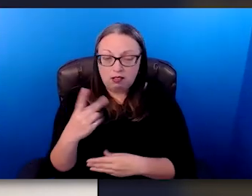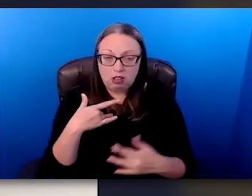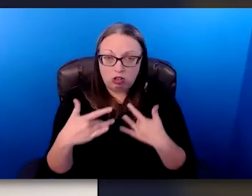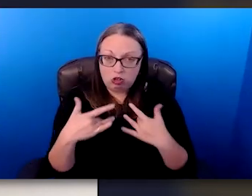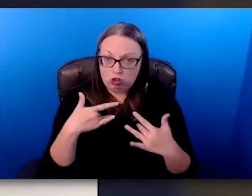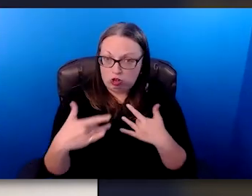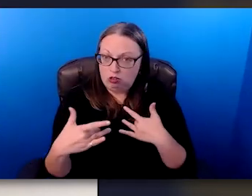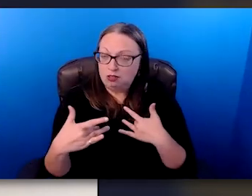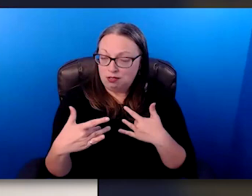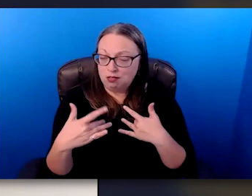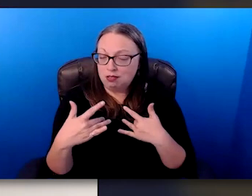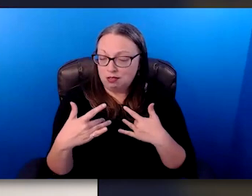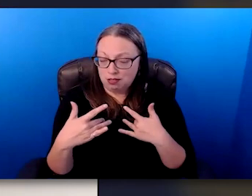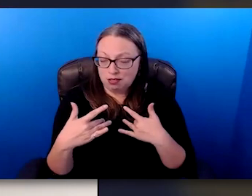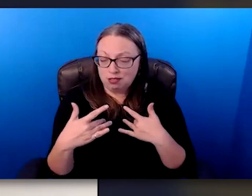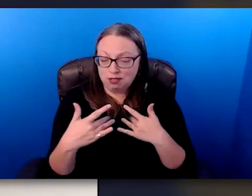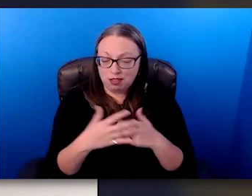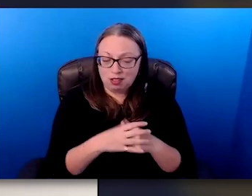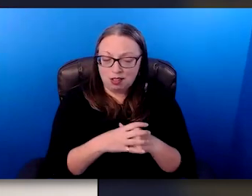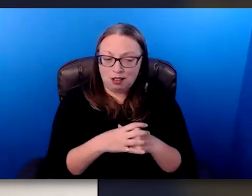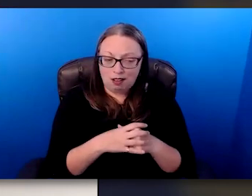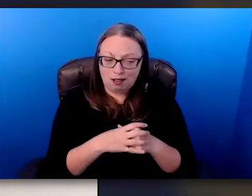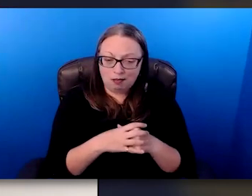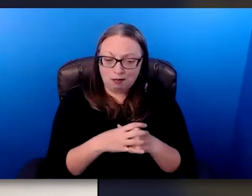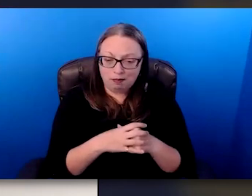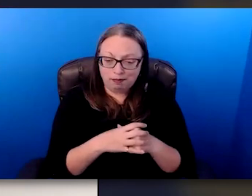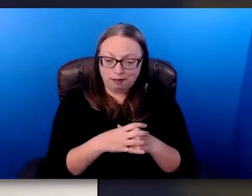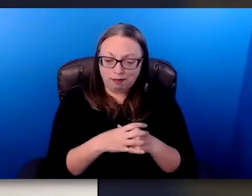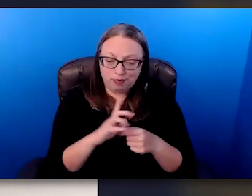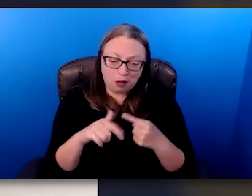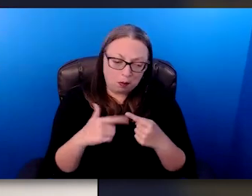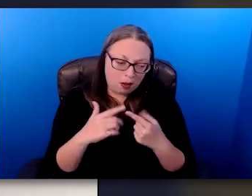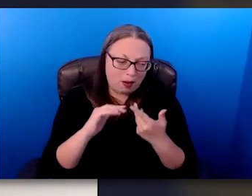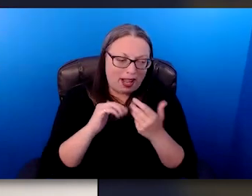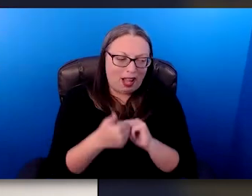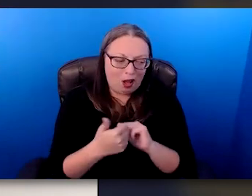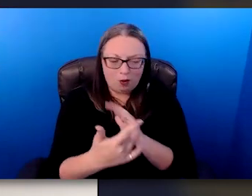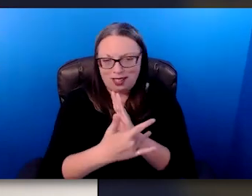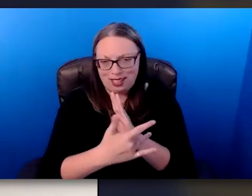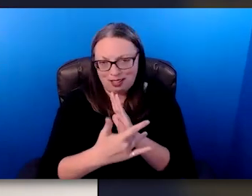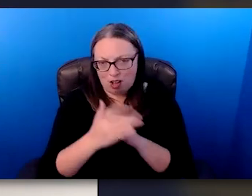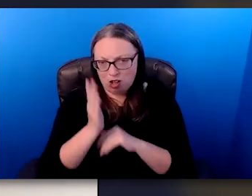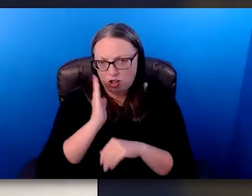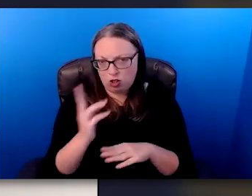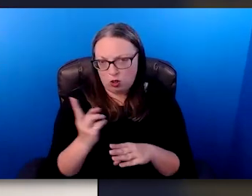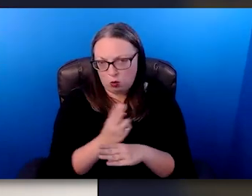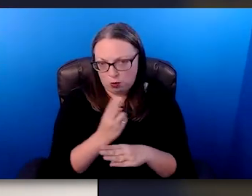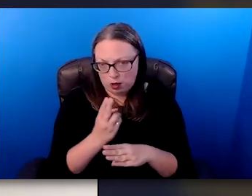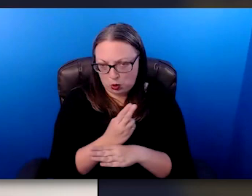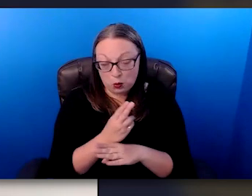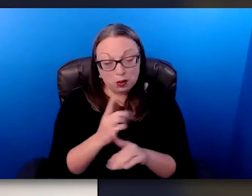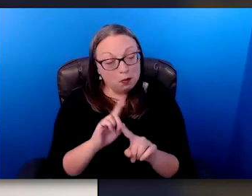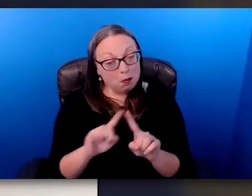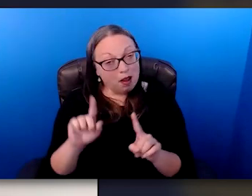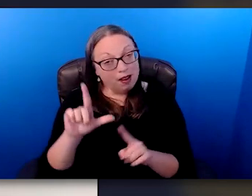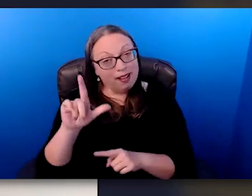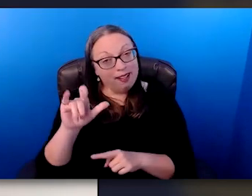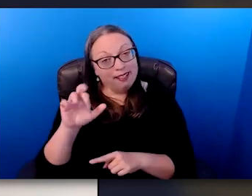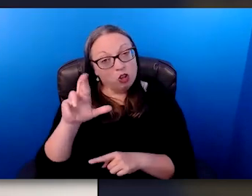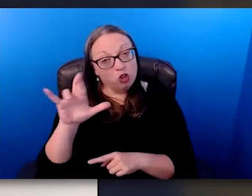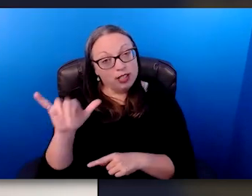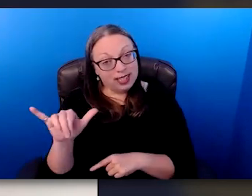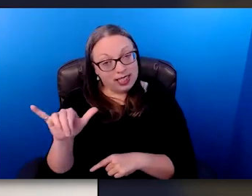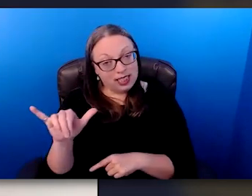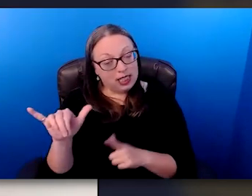concerns arise about the way in which the technology is being used. But literacy is a